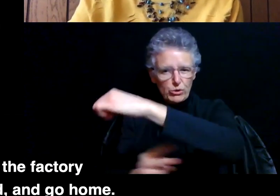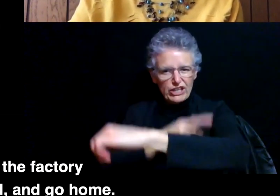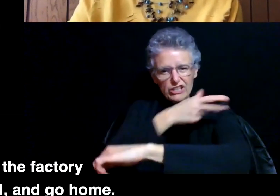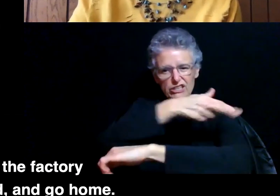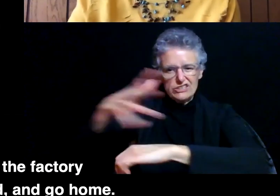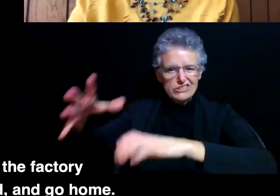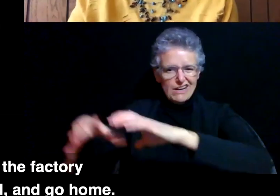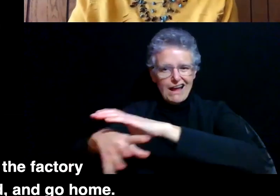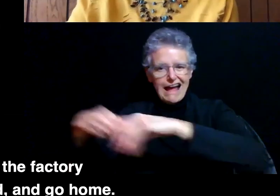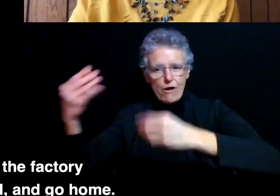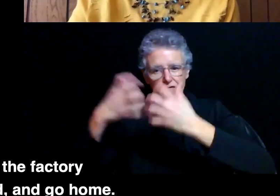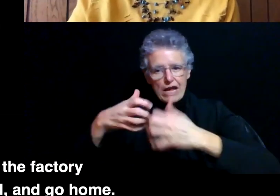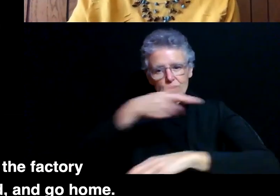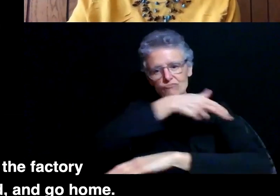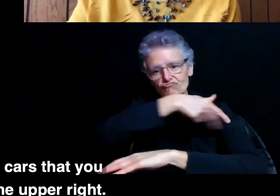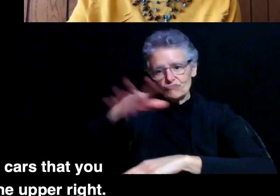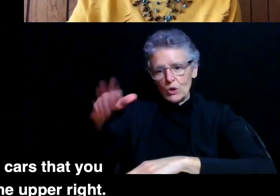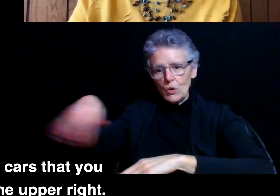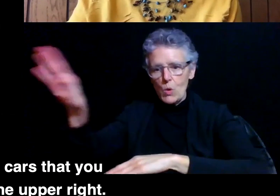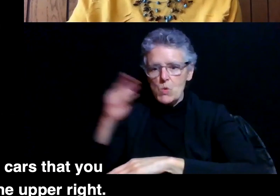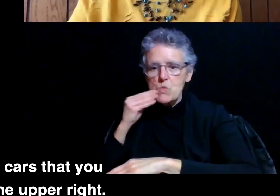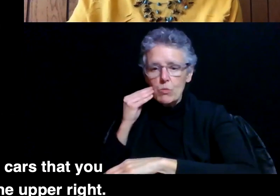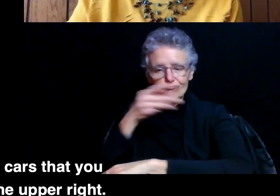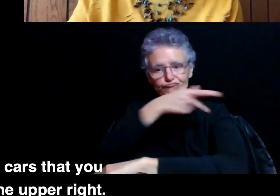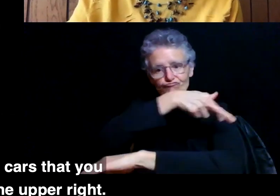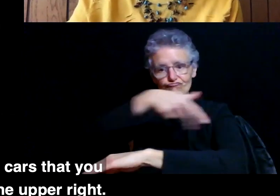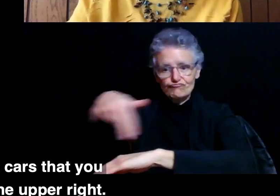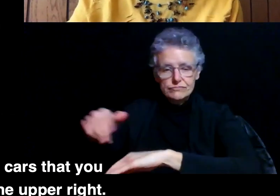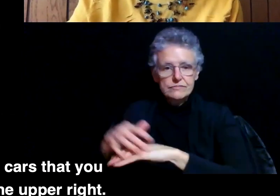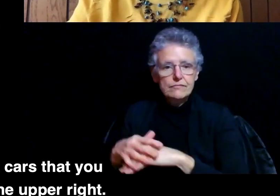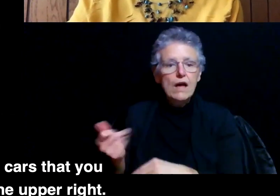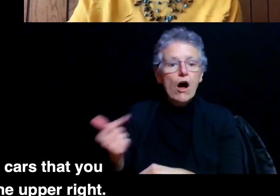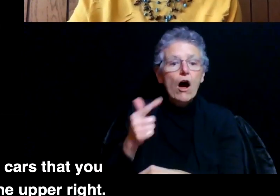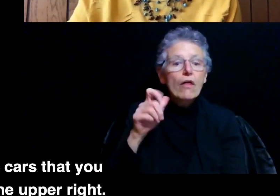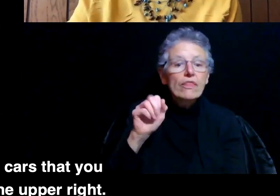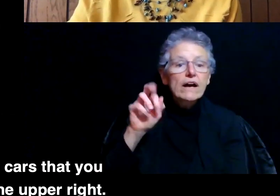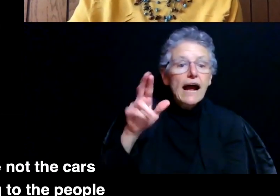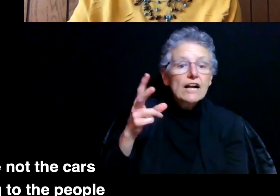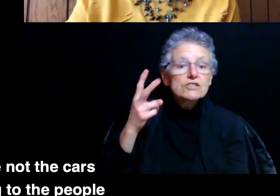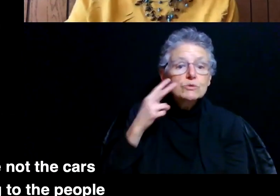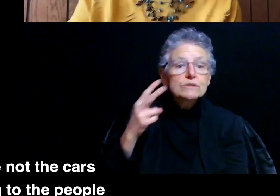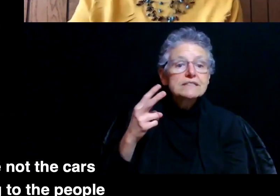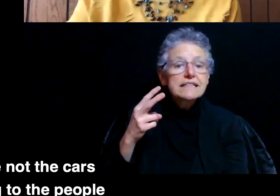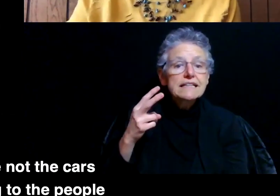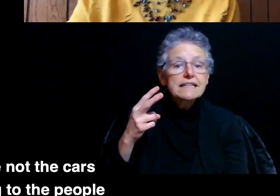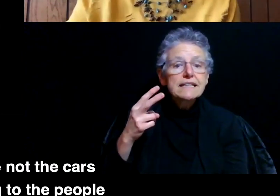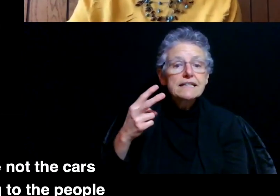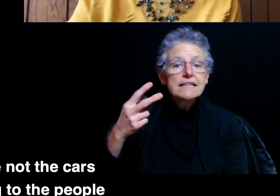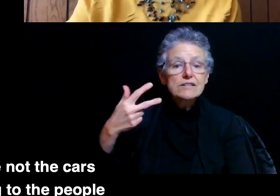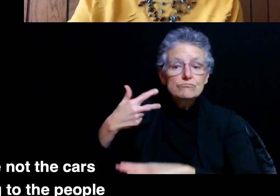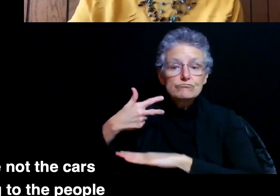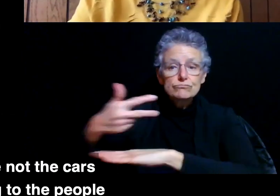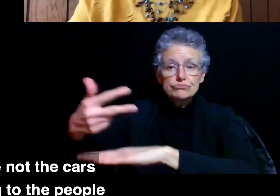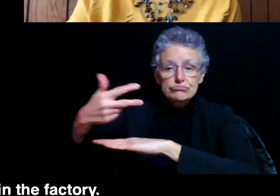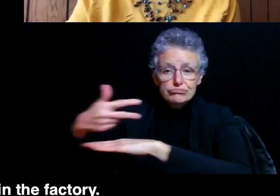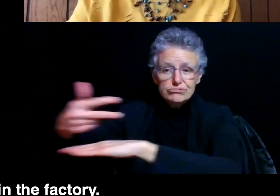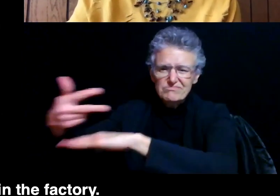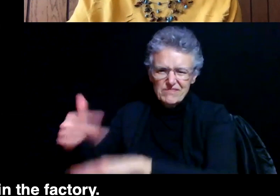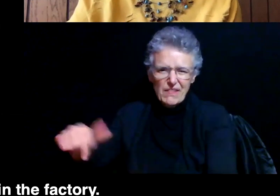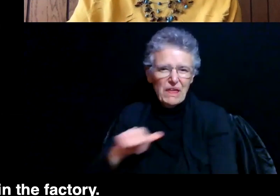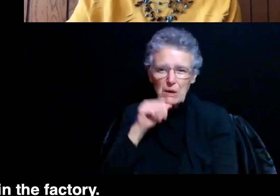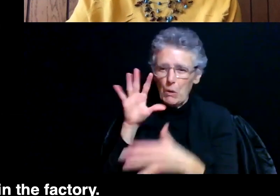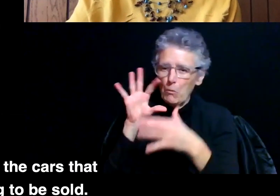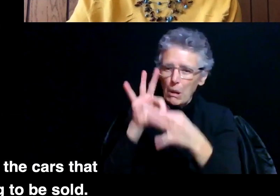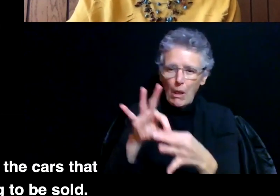factory complex and go home. And all the cars that you see up to the upper right, those are not the cars that belong to the people that work